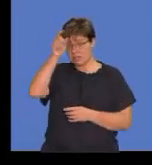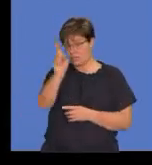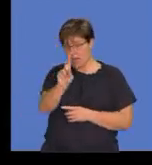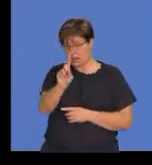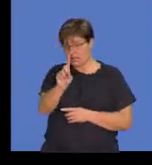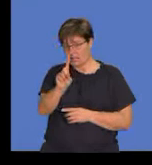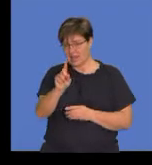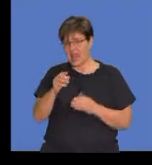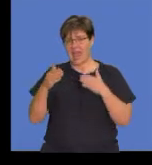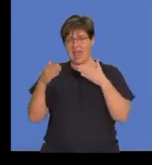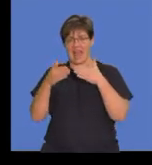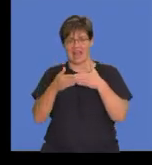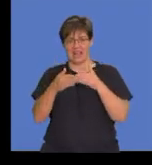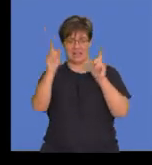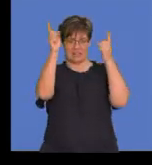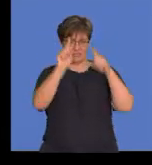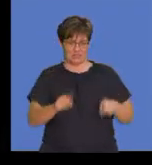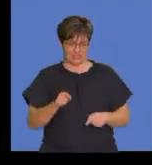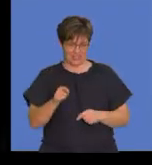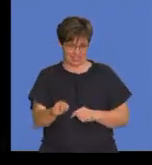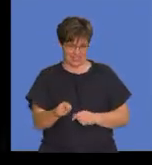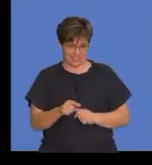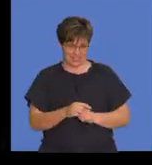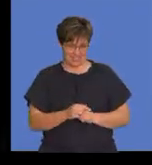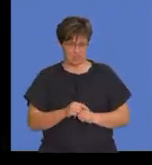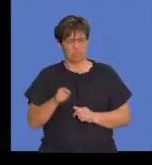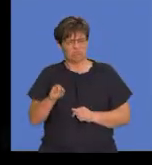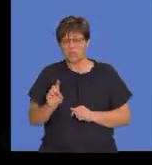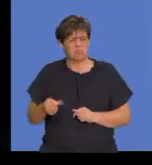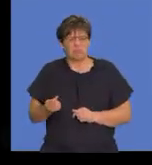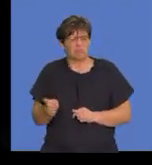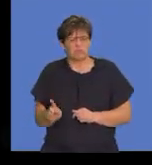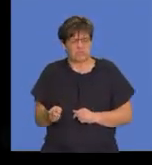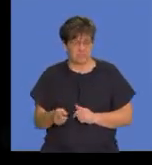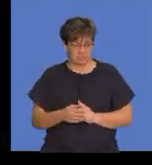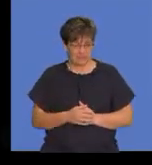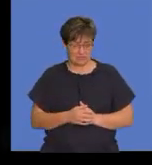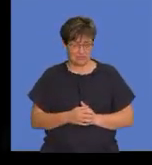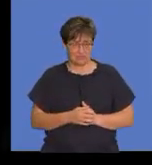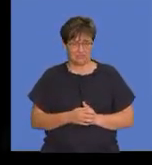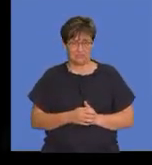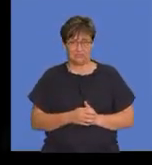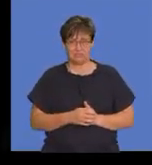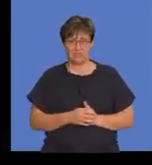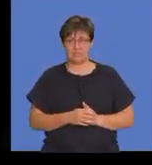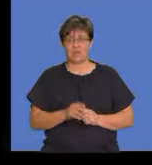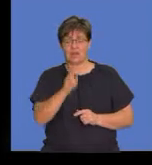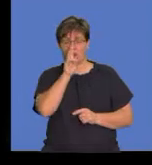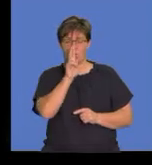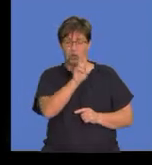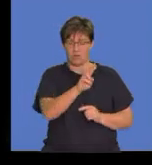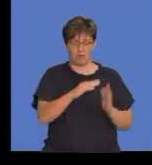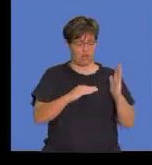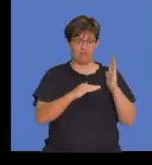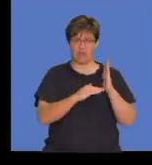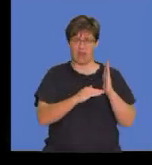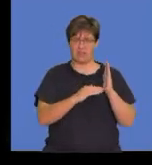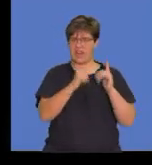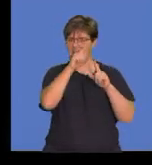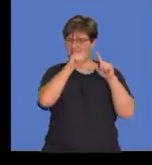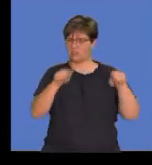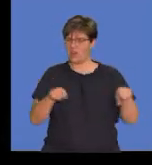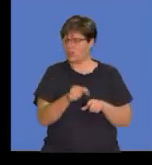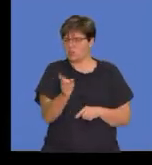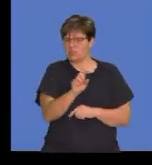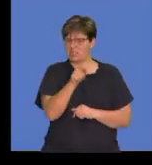angles and exactly what is it that they are about. But now, let's just look at what right-angled